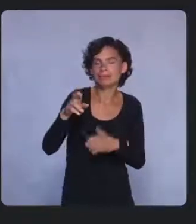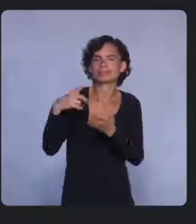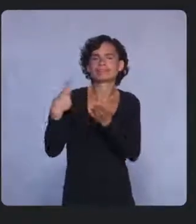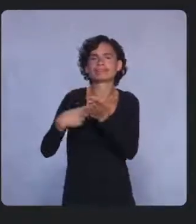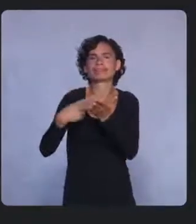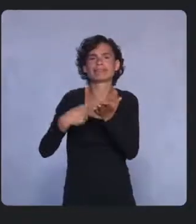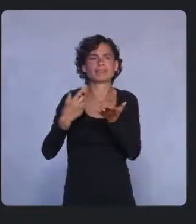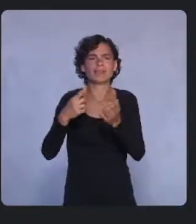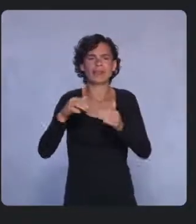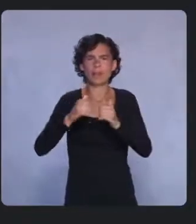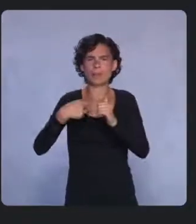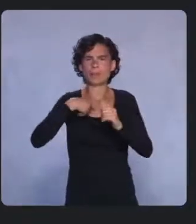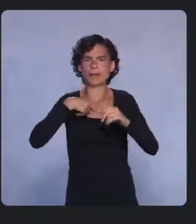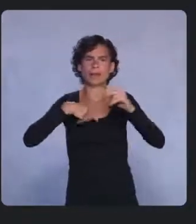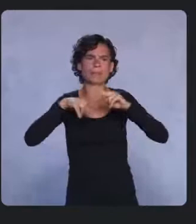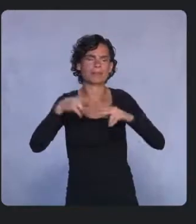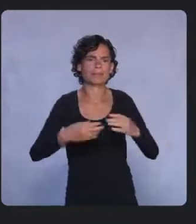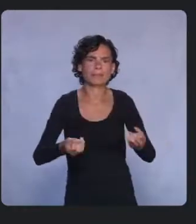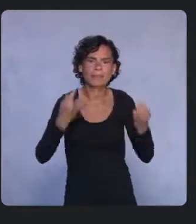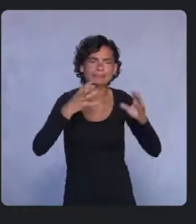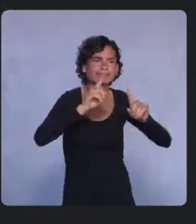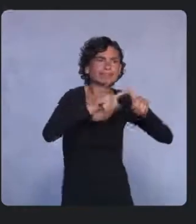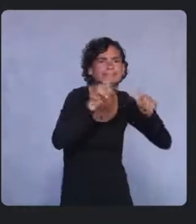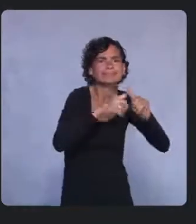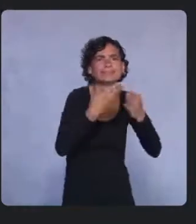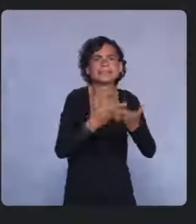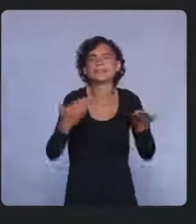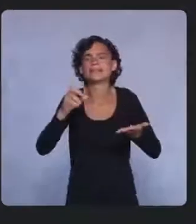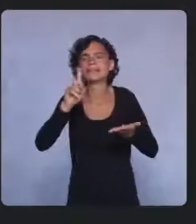building for a multi-device world.